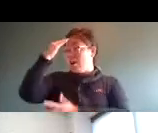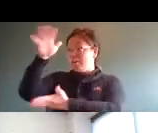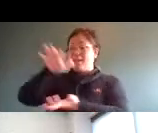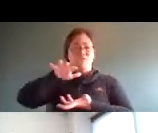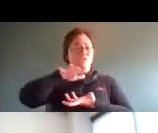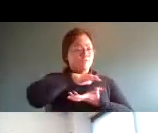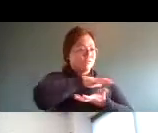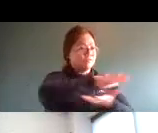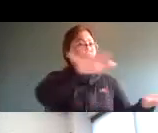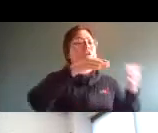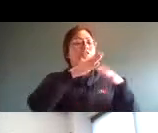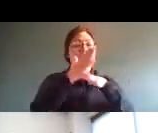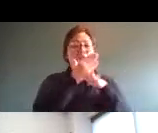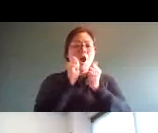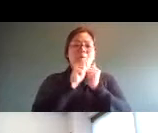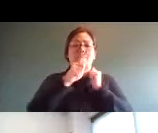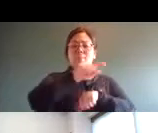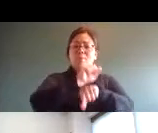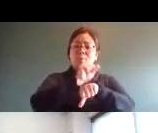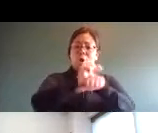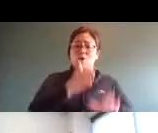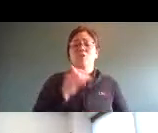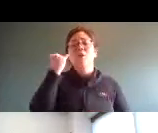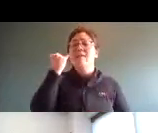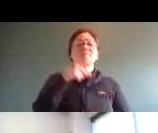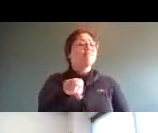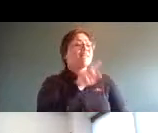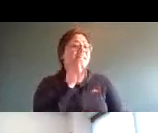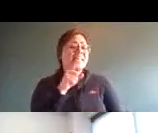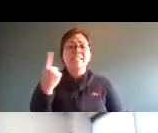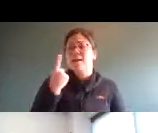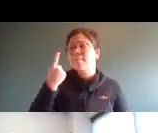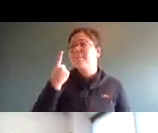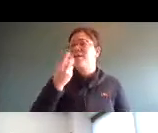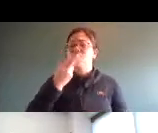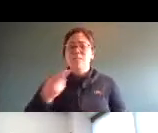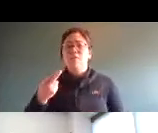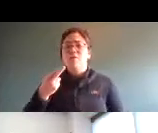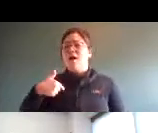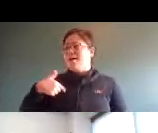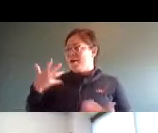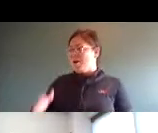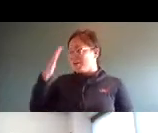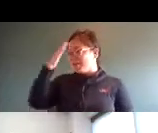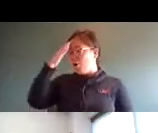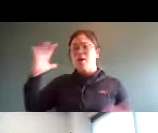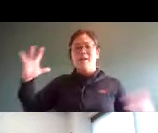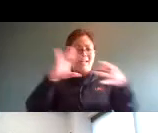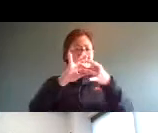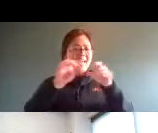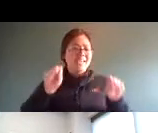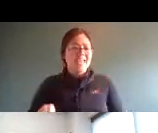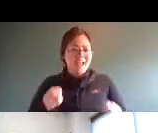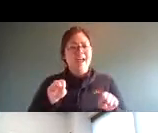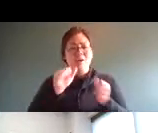it with our workforce. So if they're ever in need of a resource, we know and can connect them with the